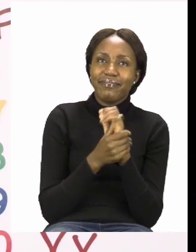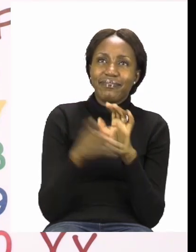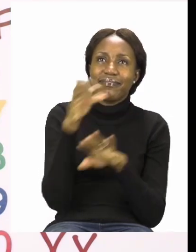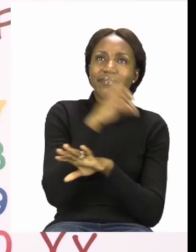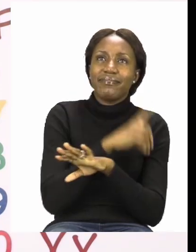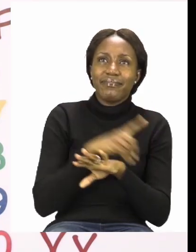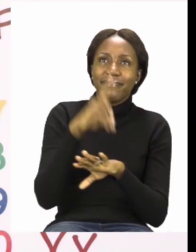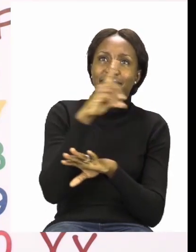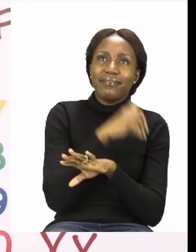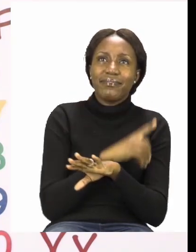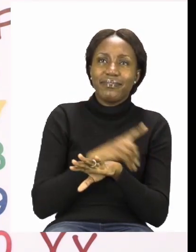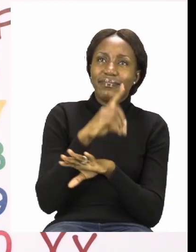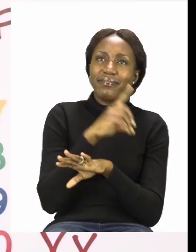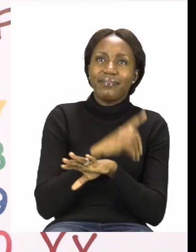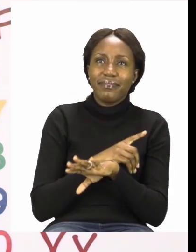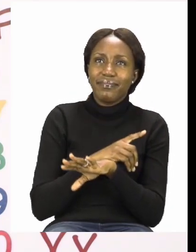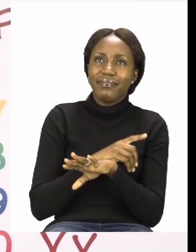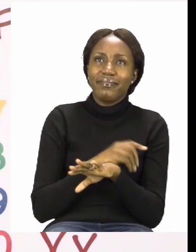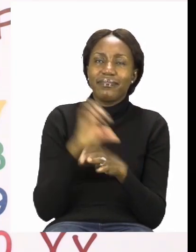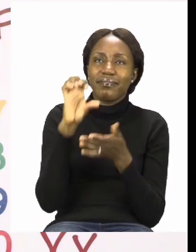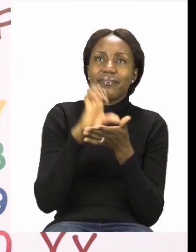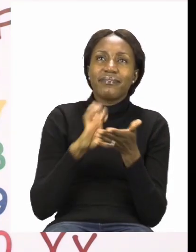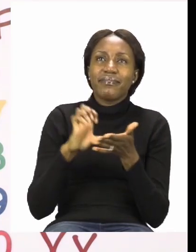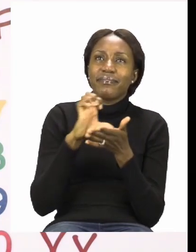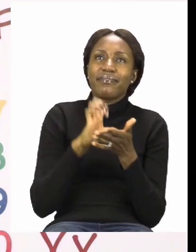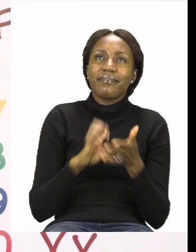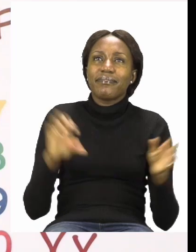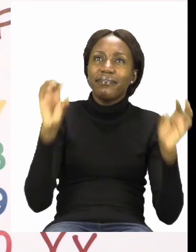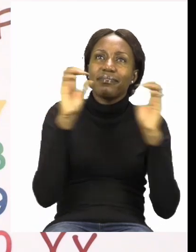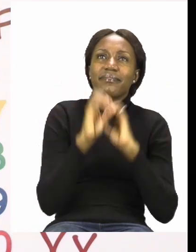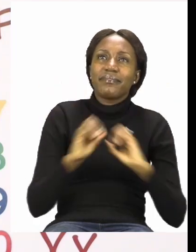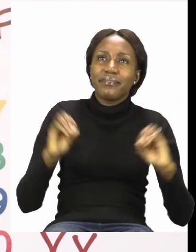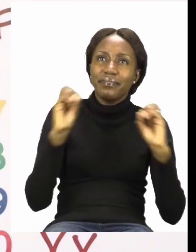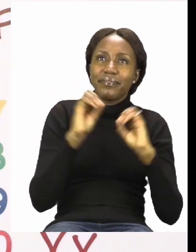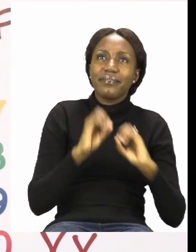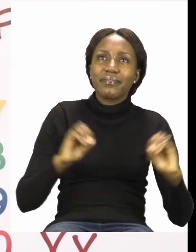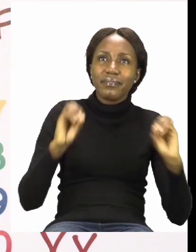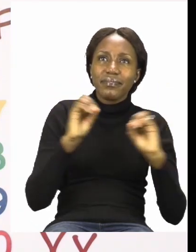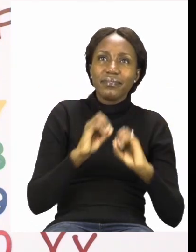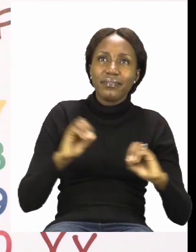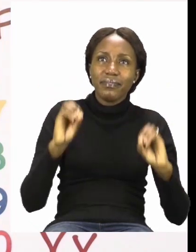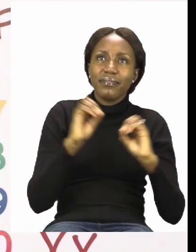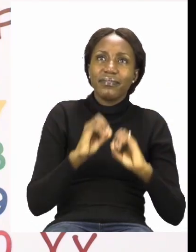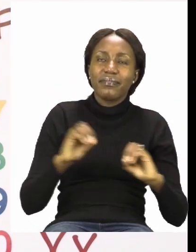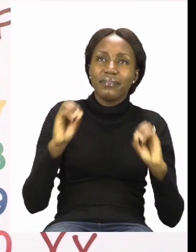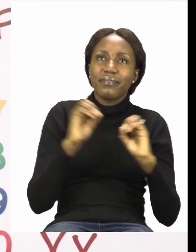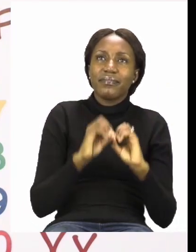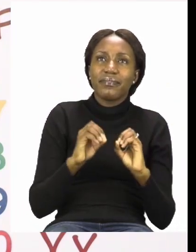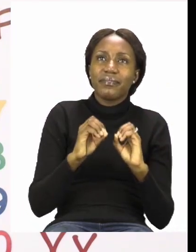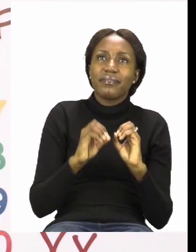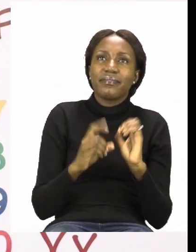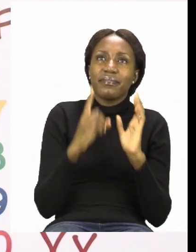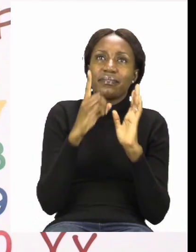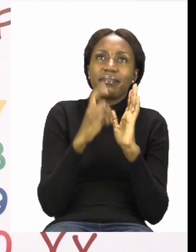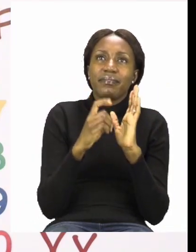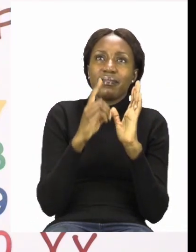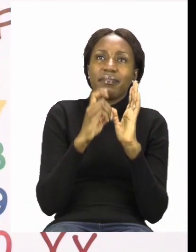Sanitize every day so the germs can stay away.